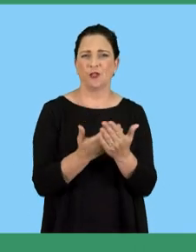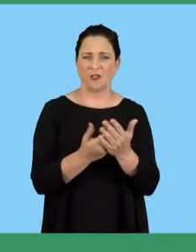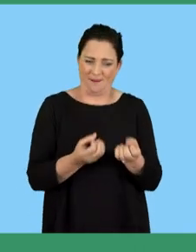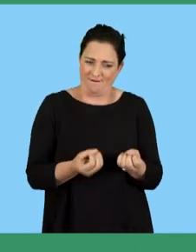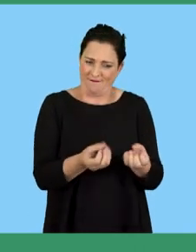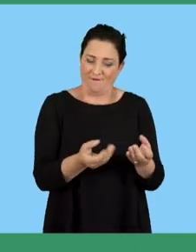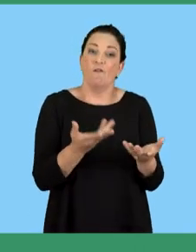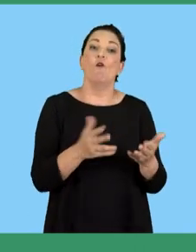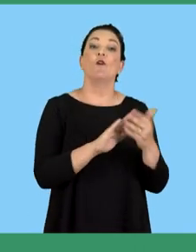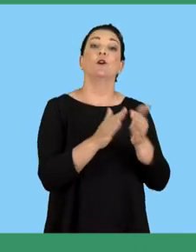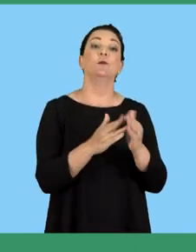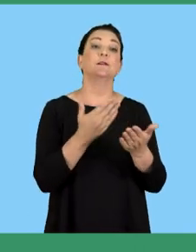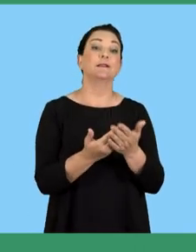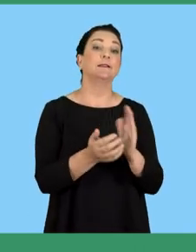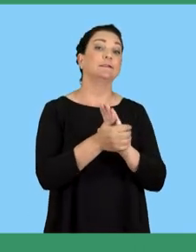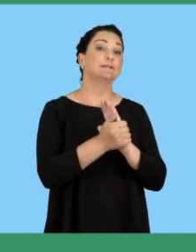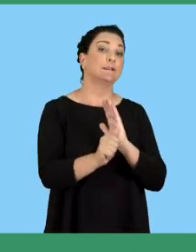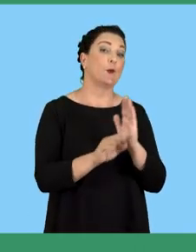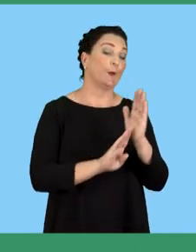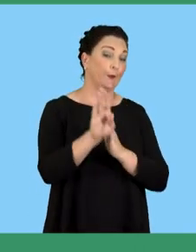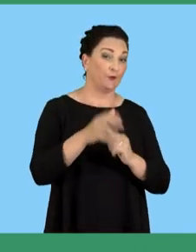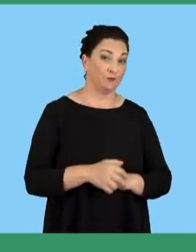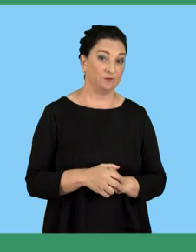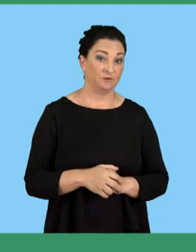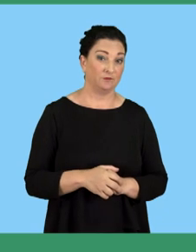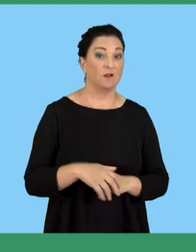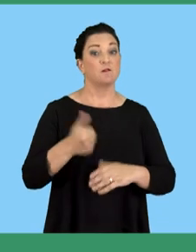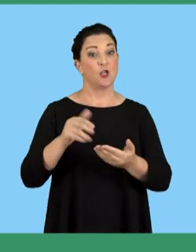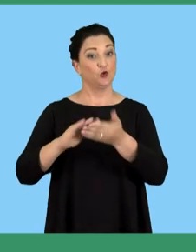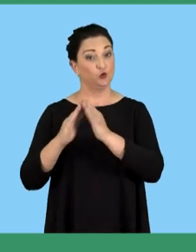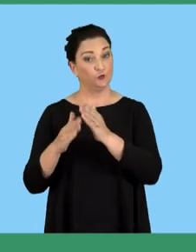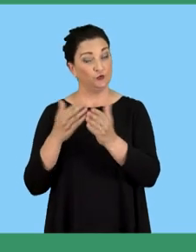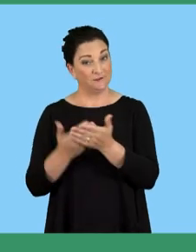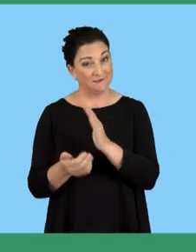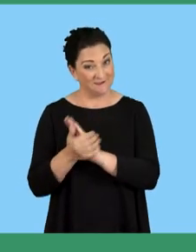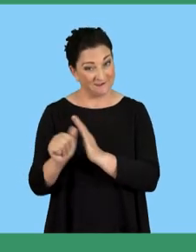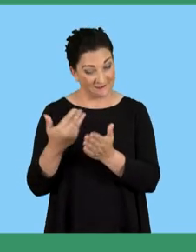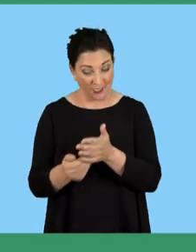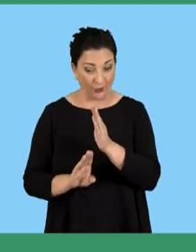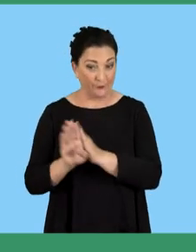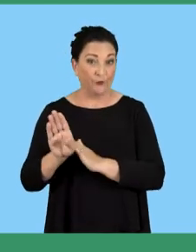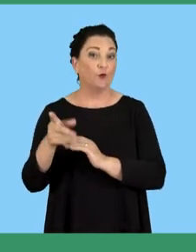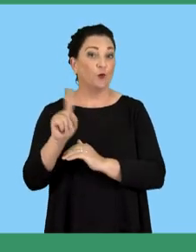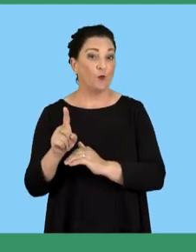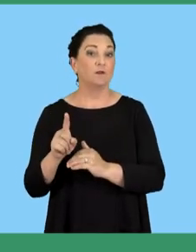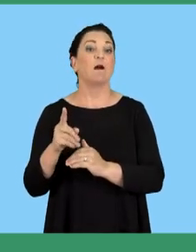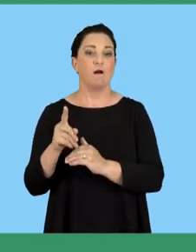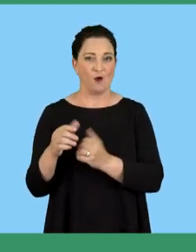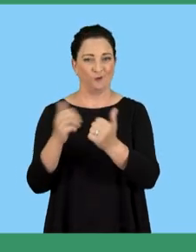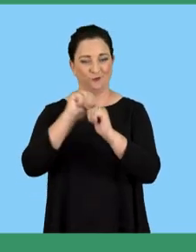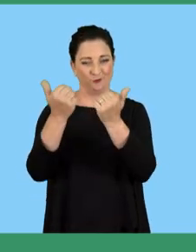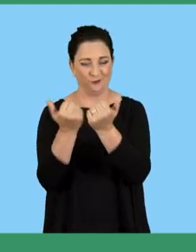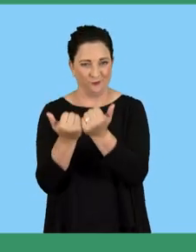the community to improve their skills. And then another one is that community skills can be improved through provisions